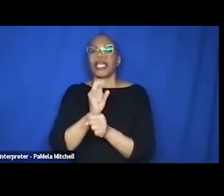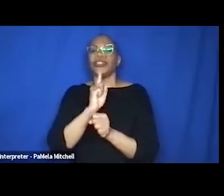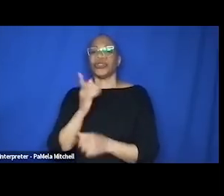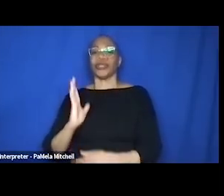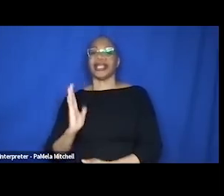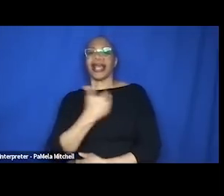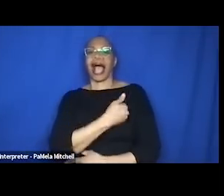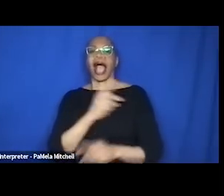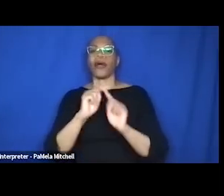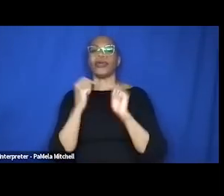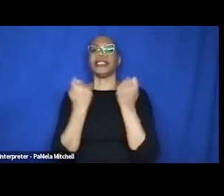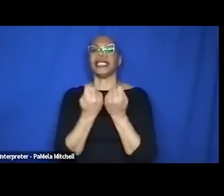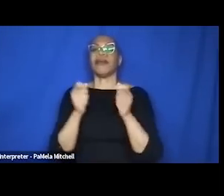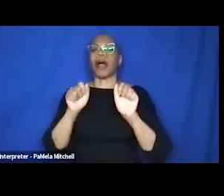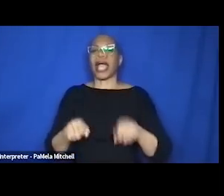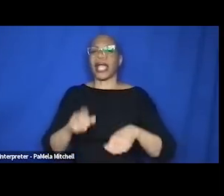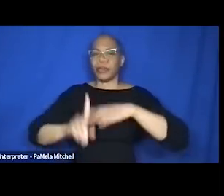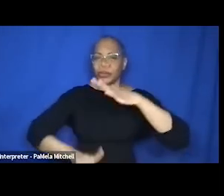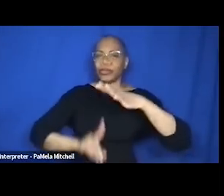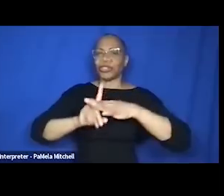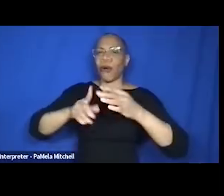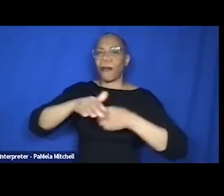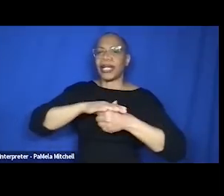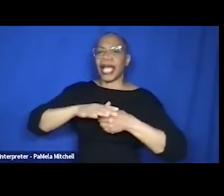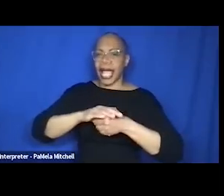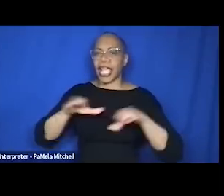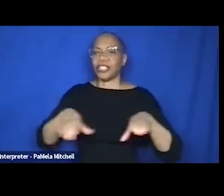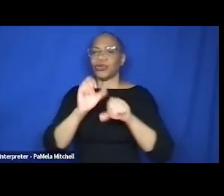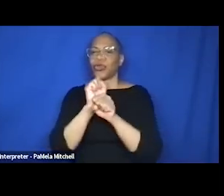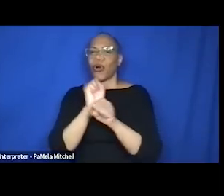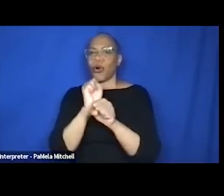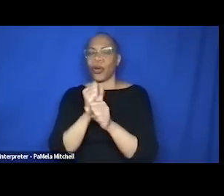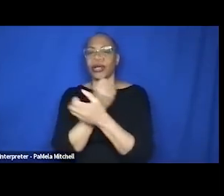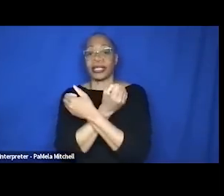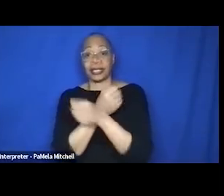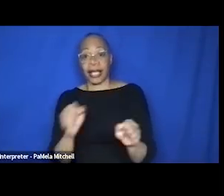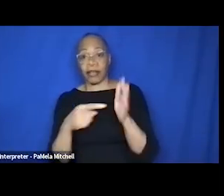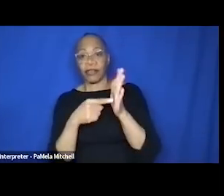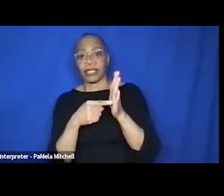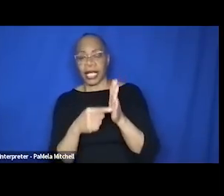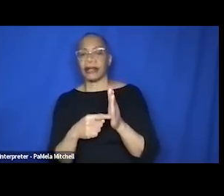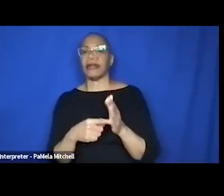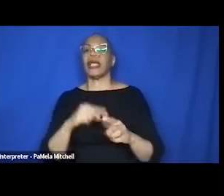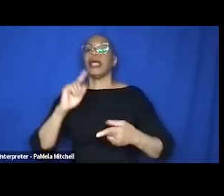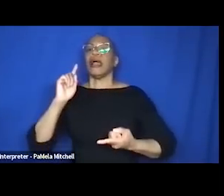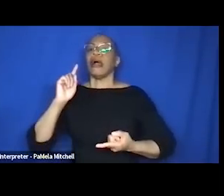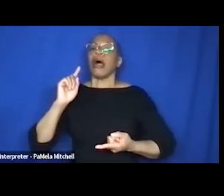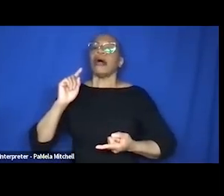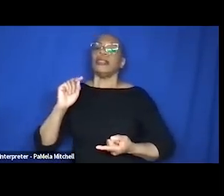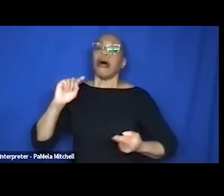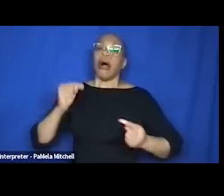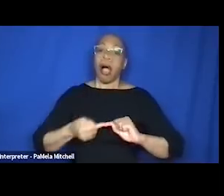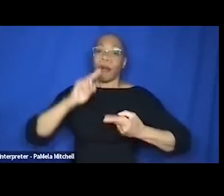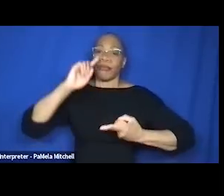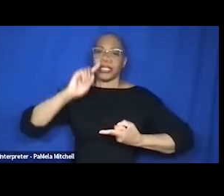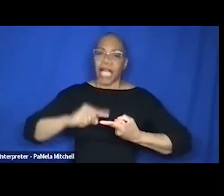are just able to be there and do their work safely. So we do a lot of harm reduction. We give out a lot of pipes, we give out a lot of needles and all